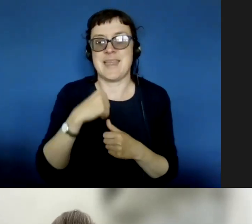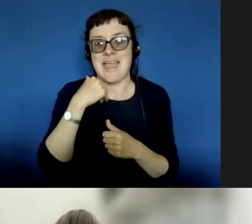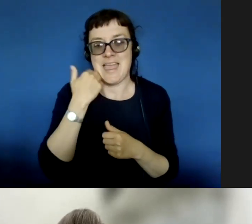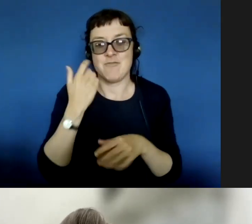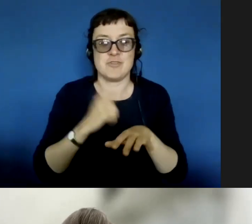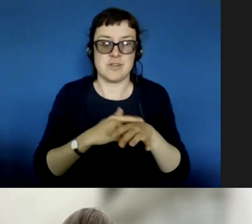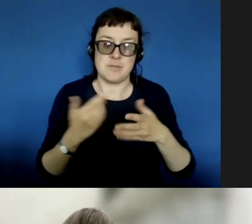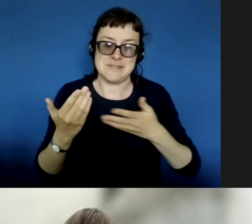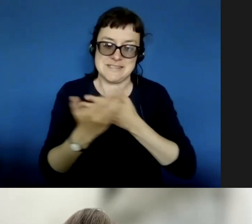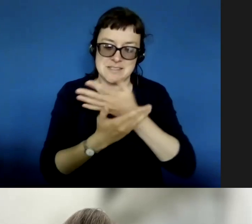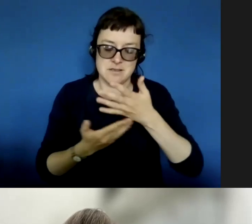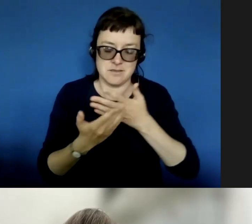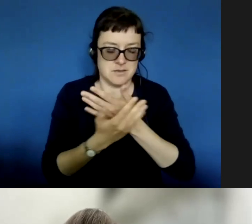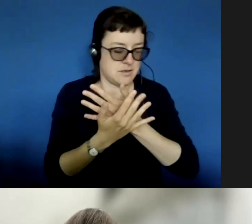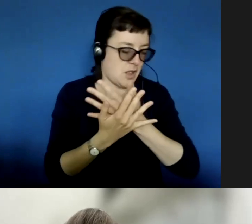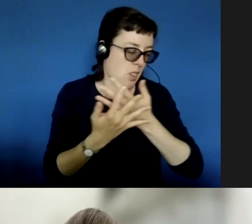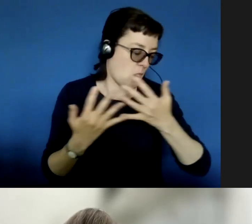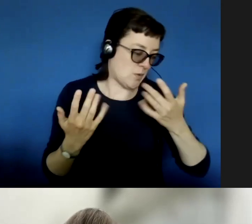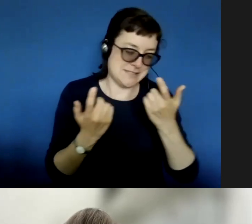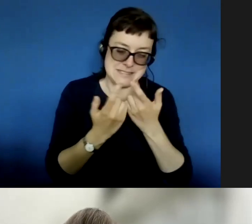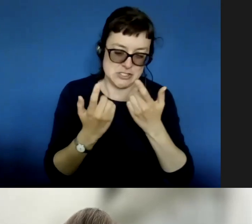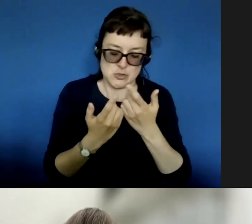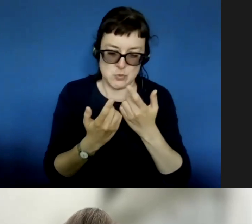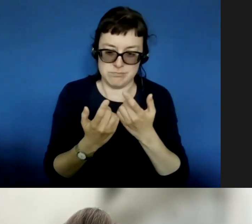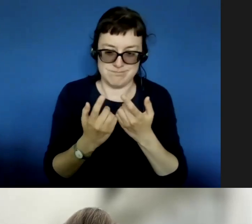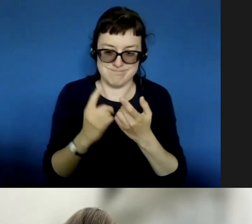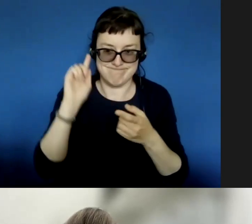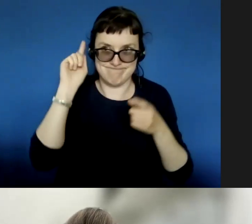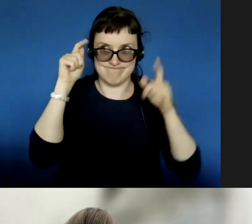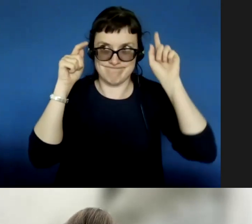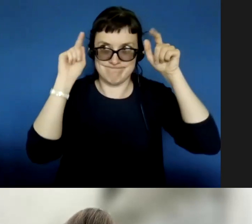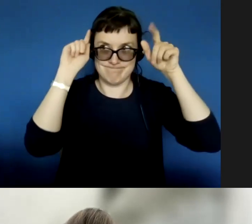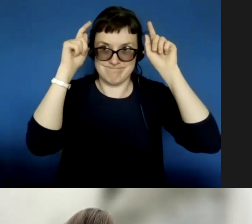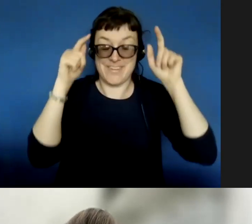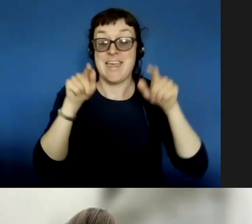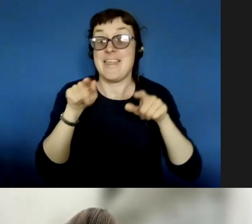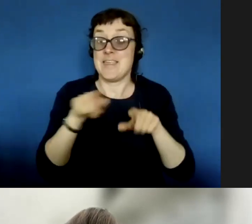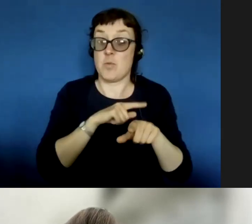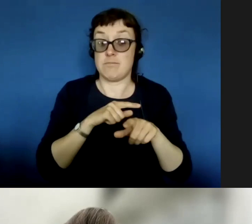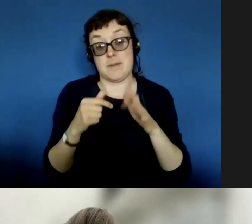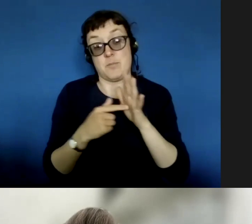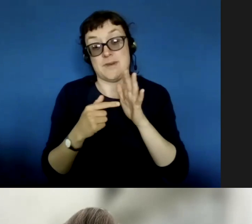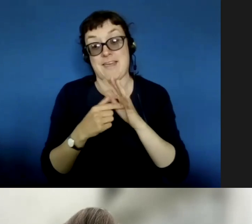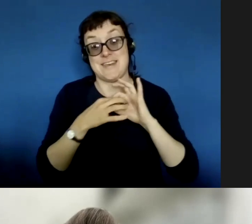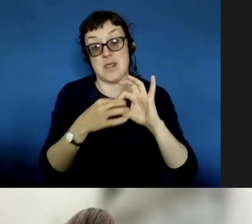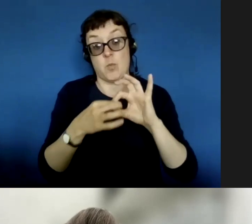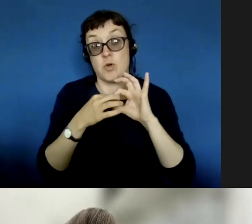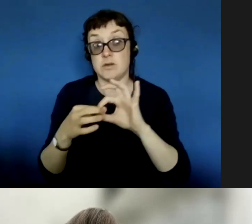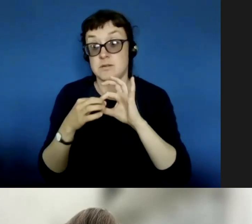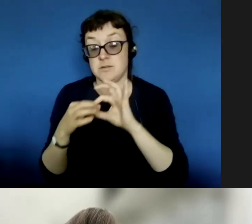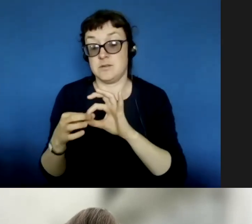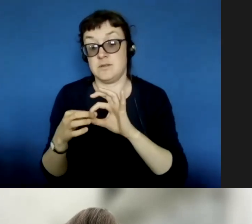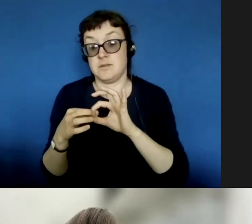discussion, so many different issues arose from it. This is why this network is so useful, and I'm not sure whether there'll be